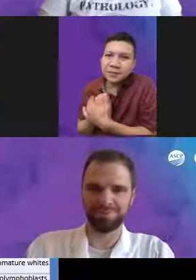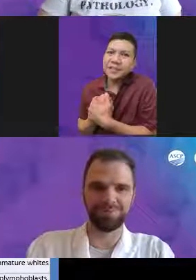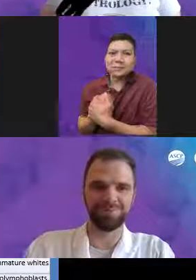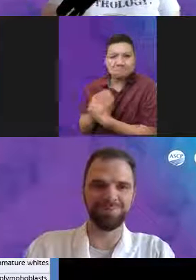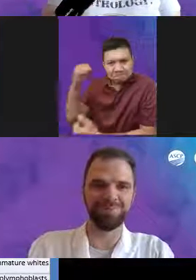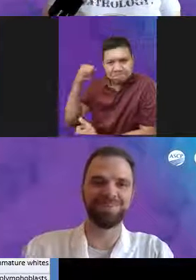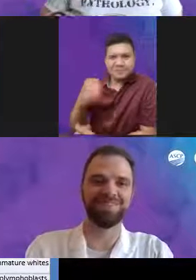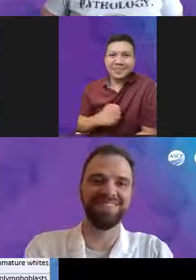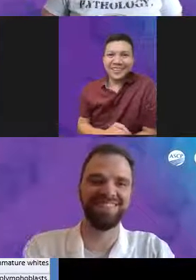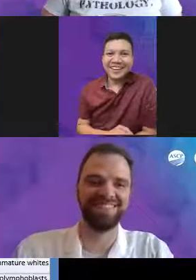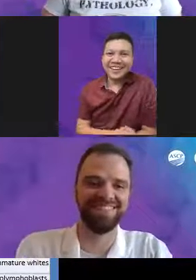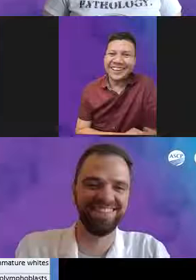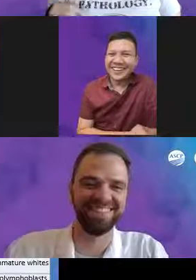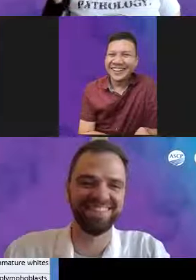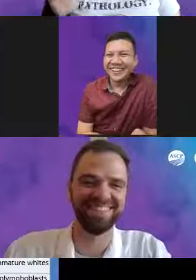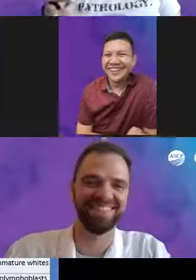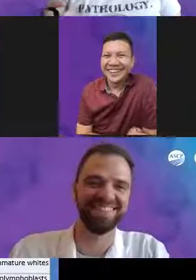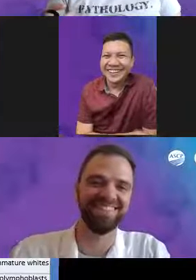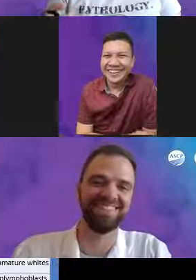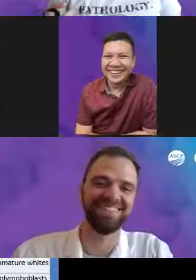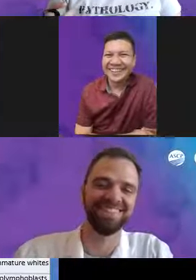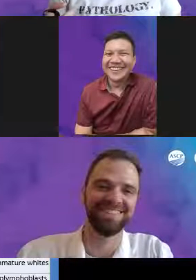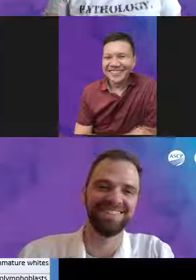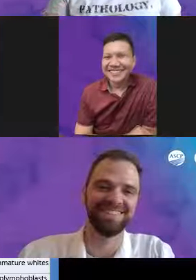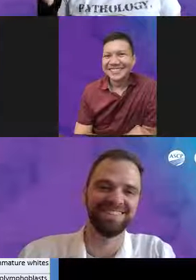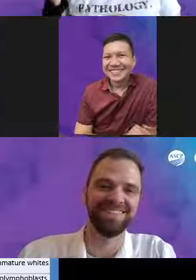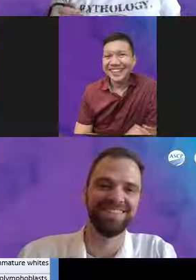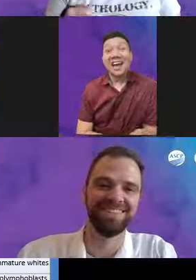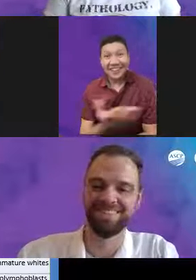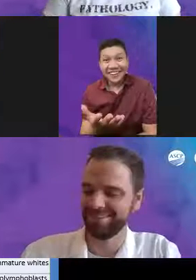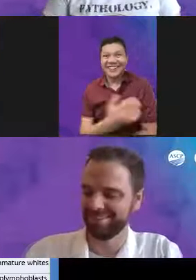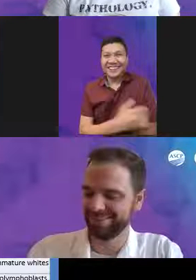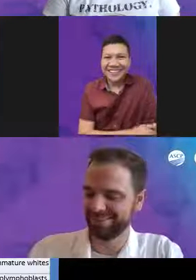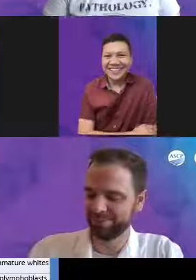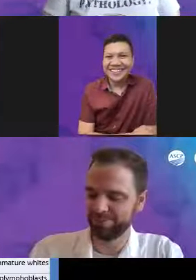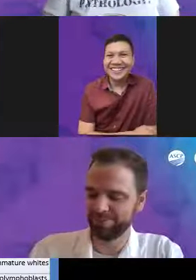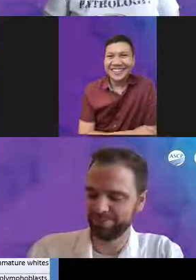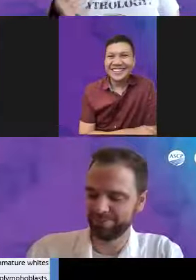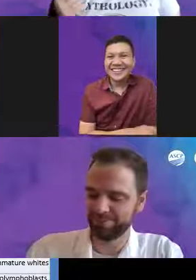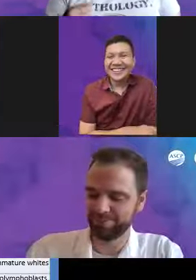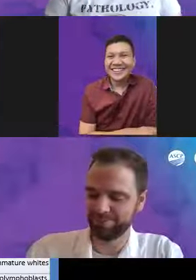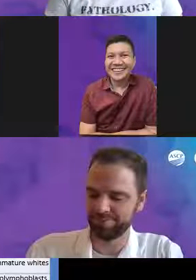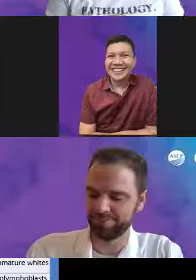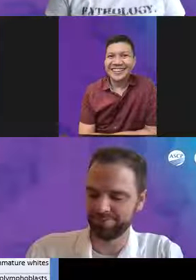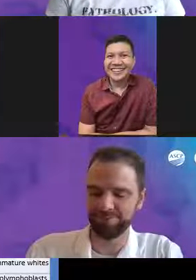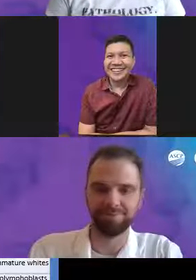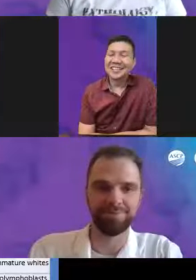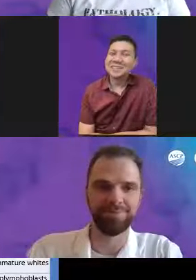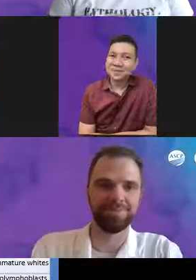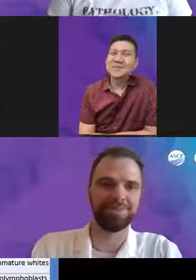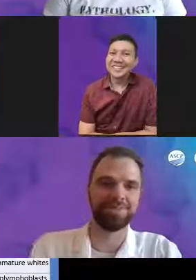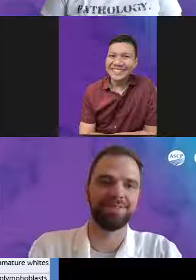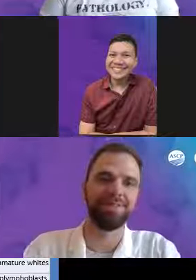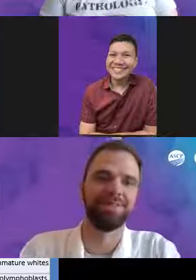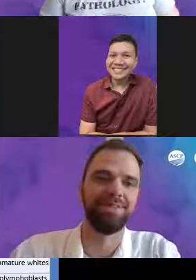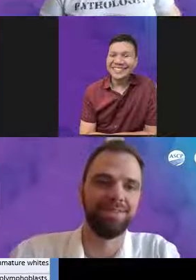need to represent. Yes, I have friends at USF in the Philippines. They have been watching my videos for years